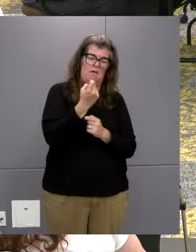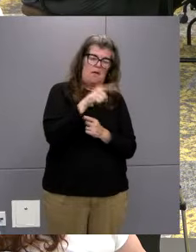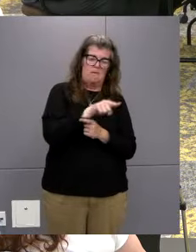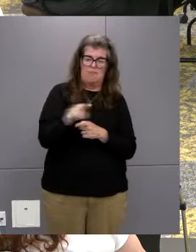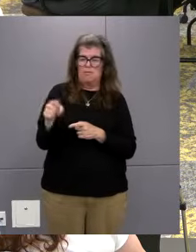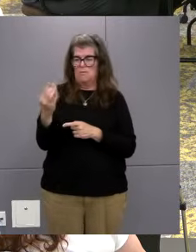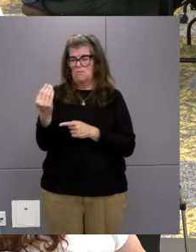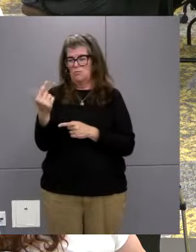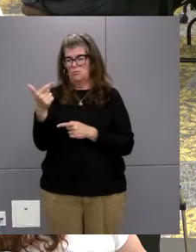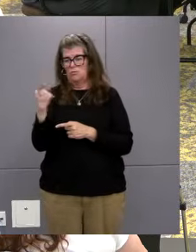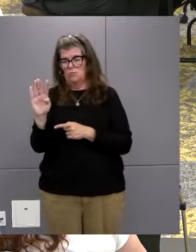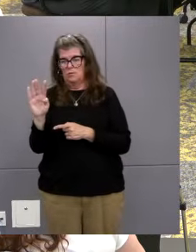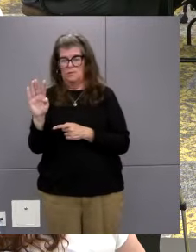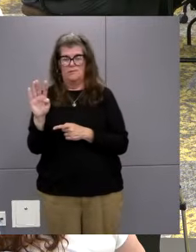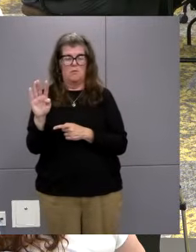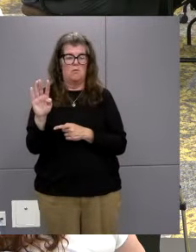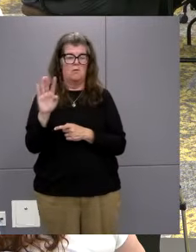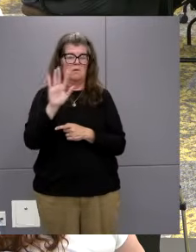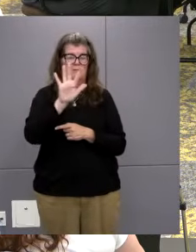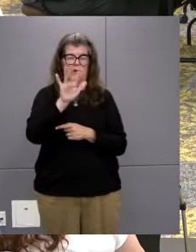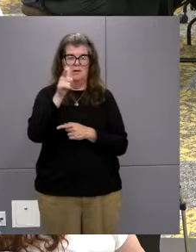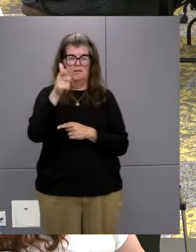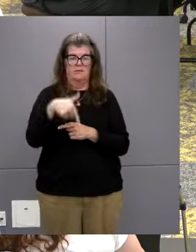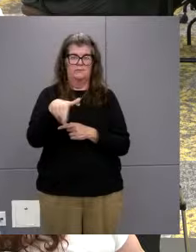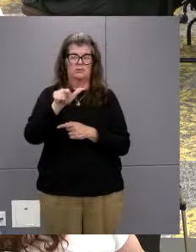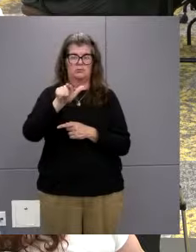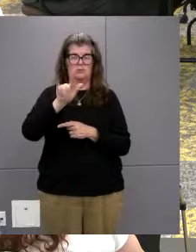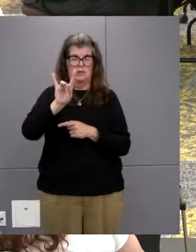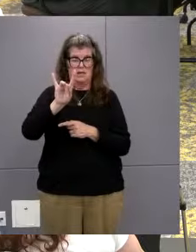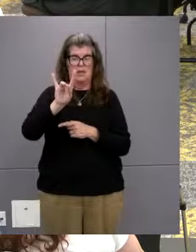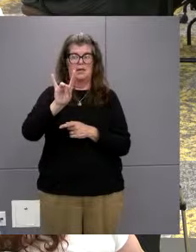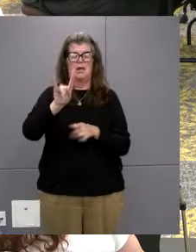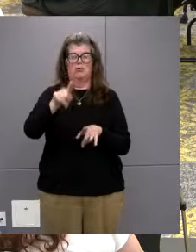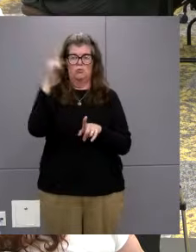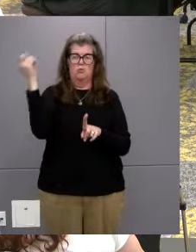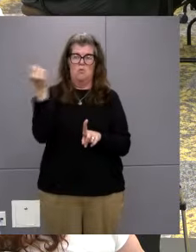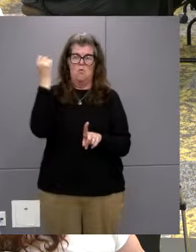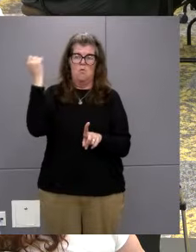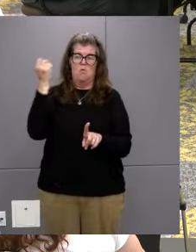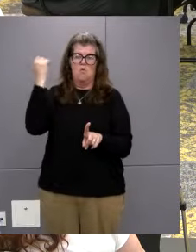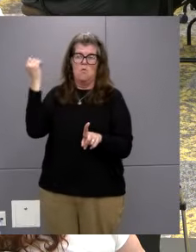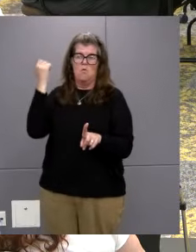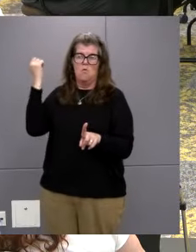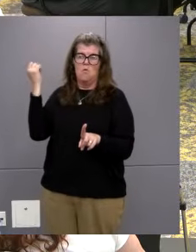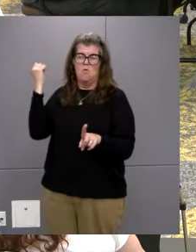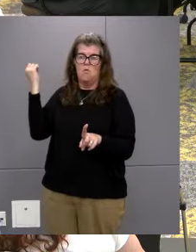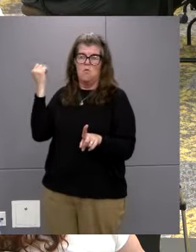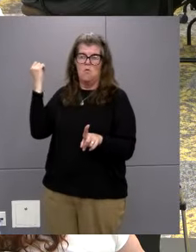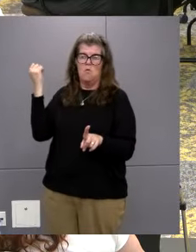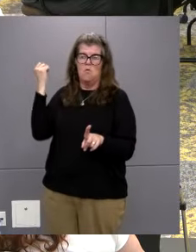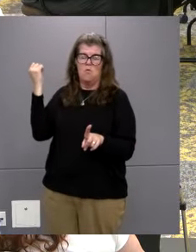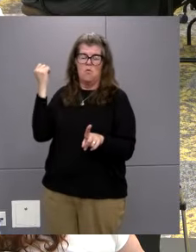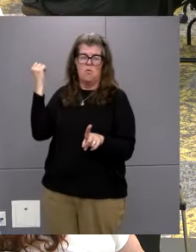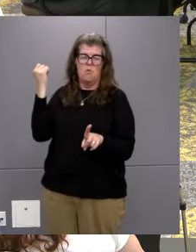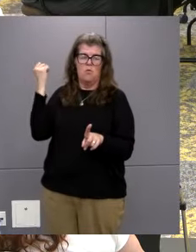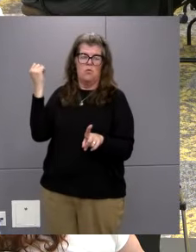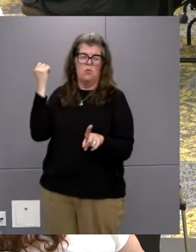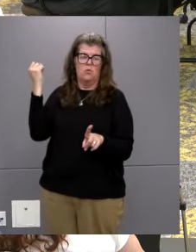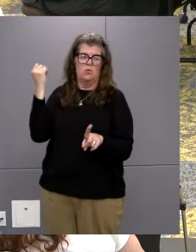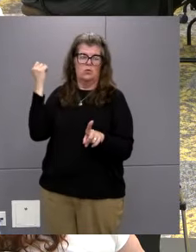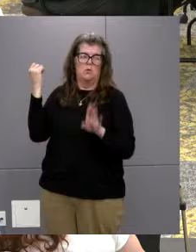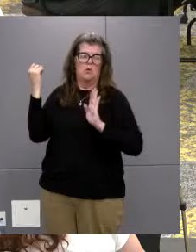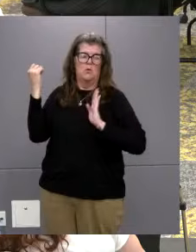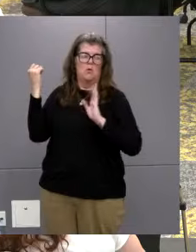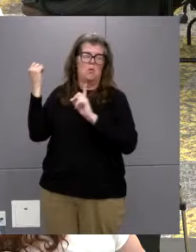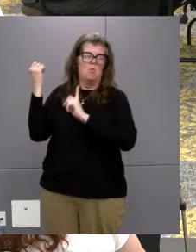1424 on 528, and you retain, as I understand it, Diane, board